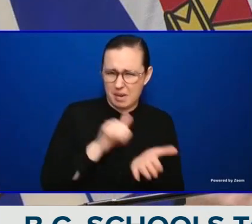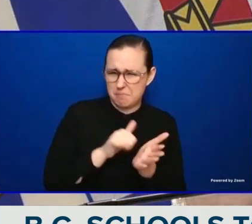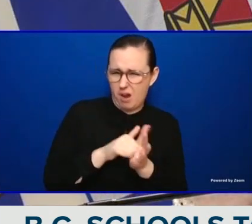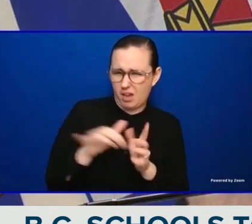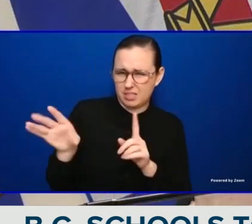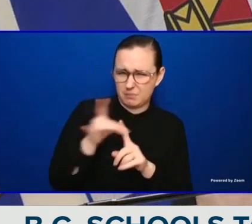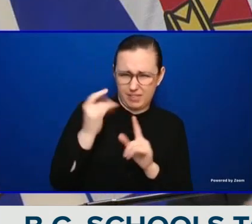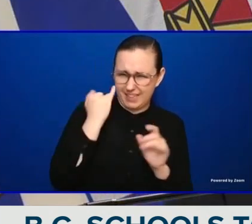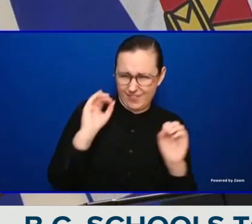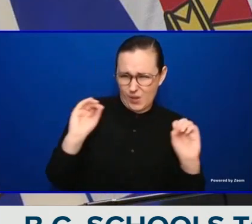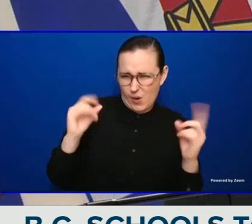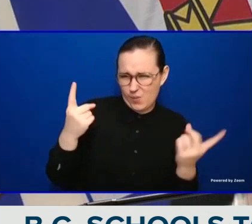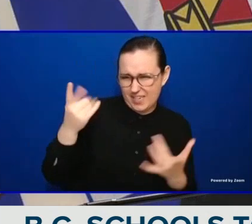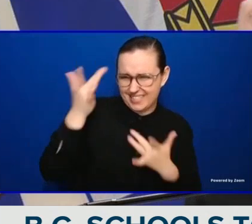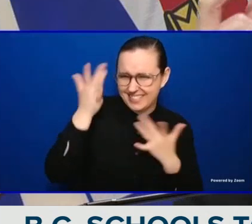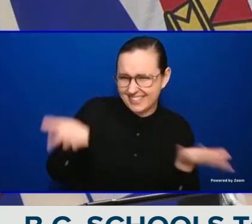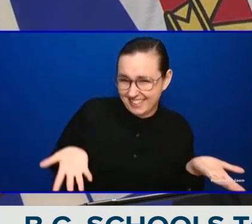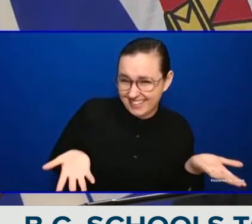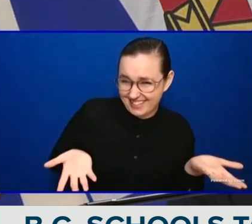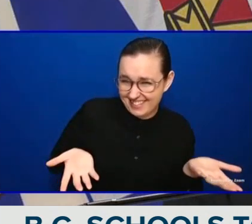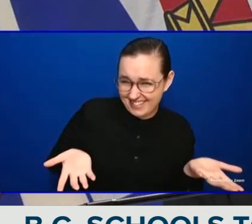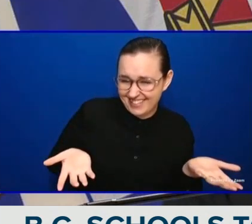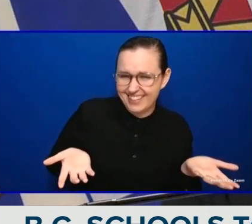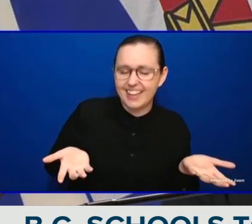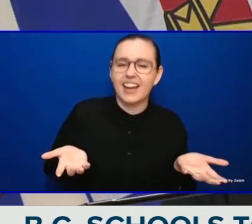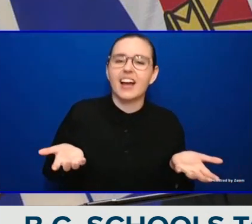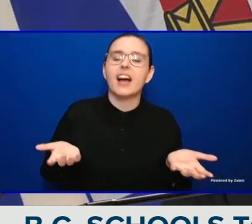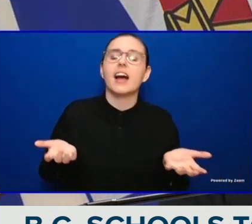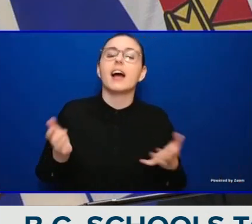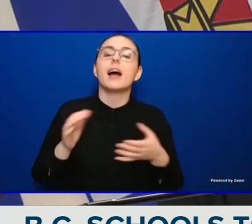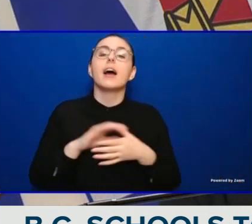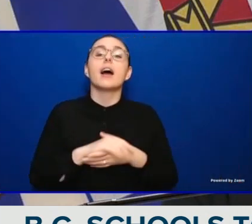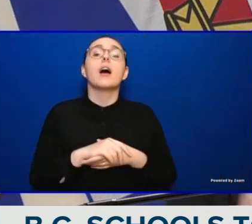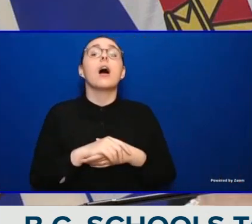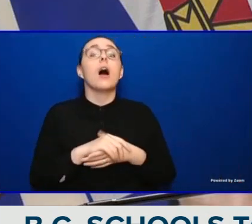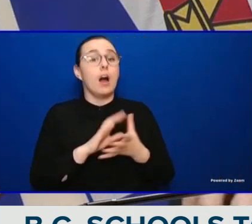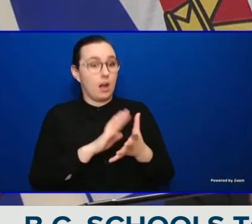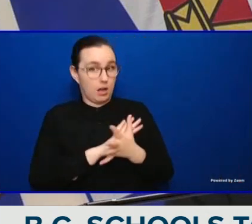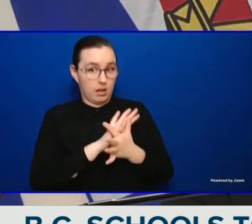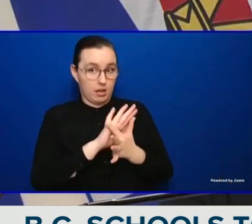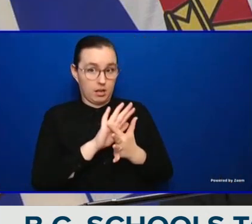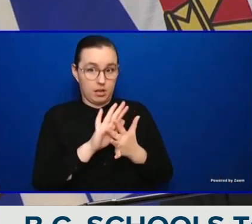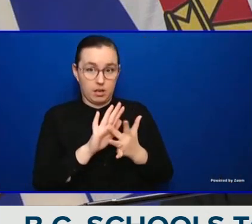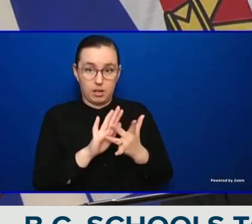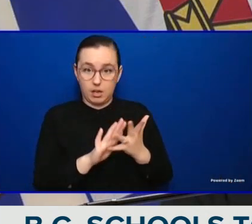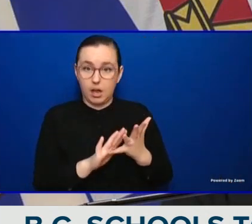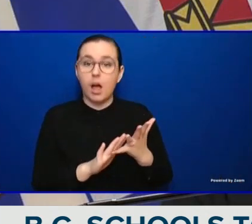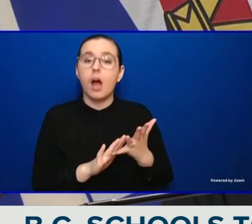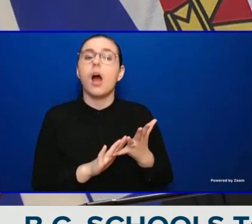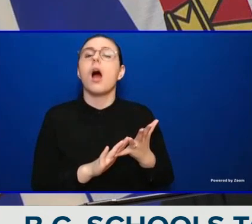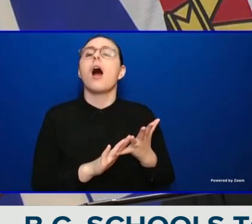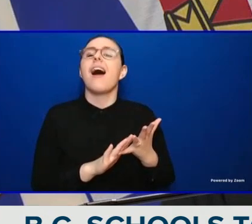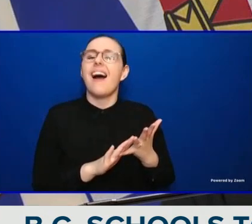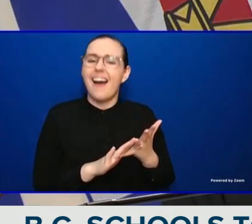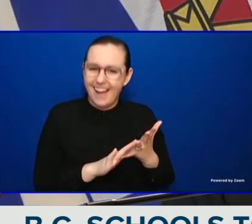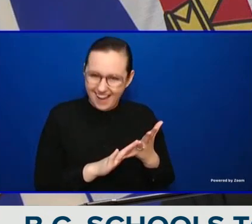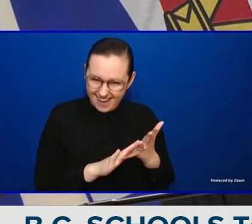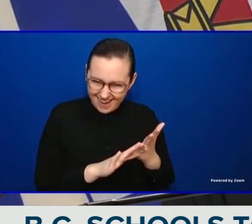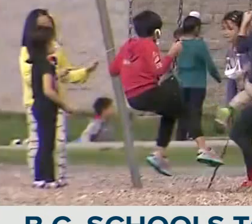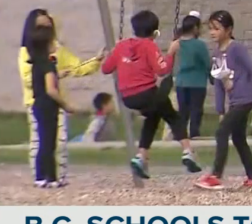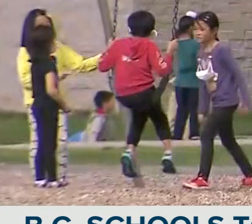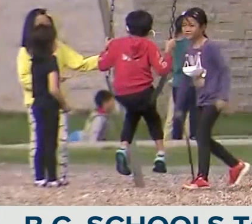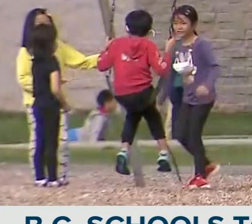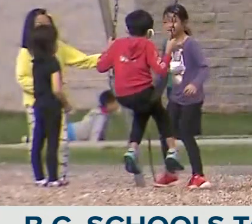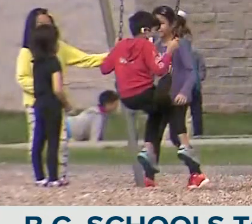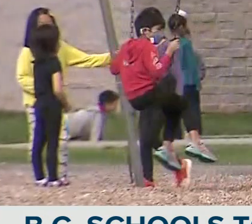to rely on the moderately increased filtration capacity of a respirator versus a medical